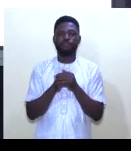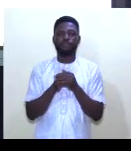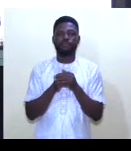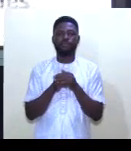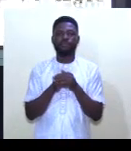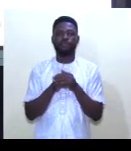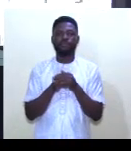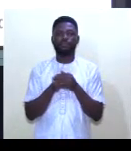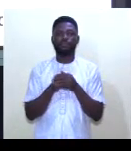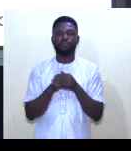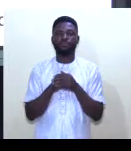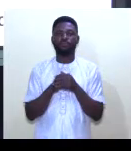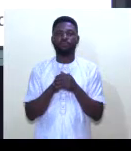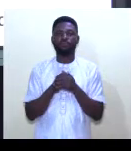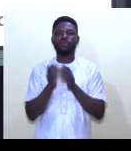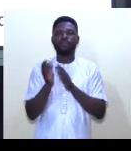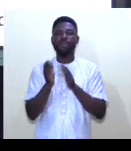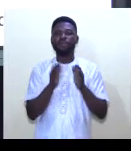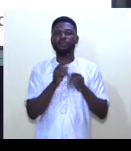question.